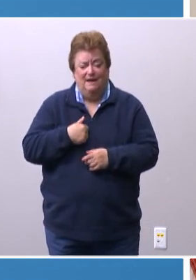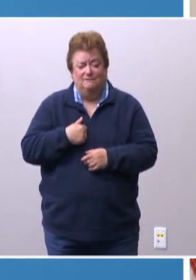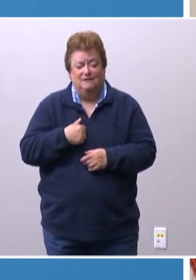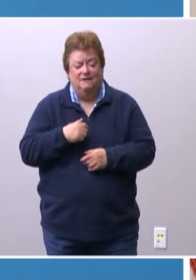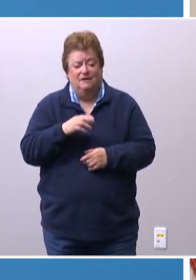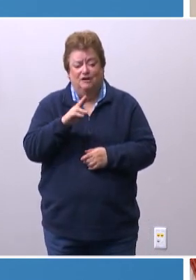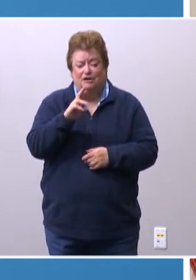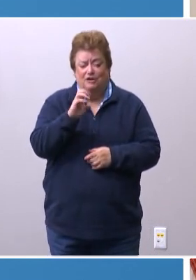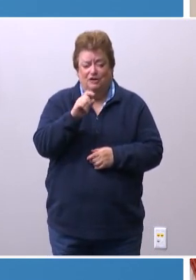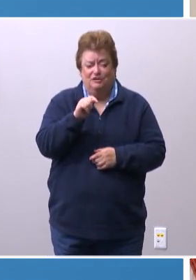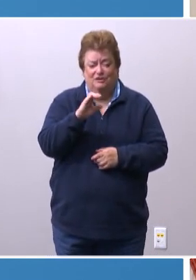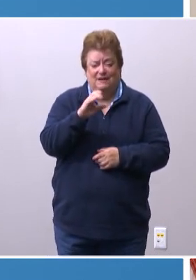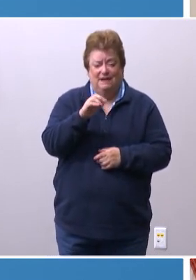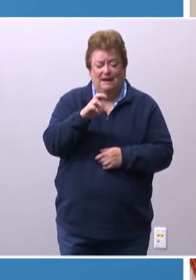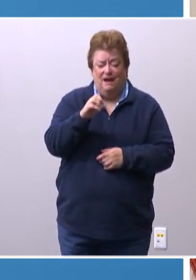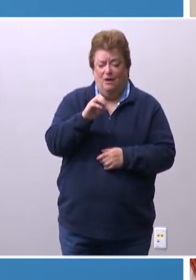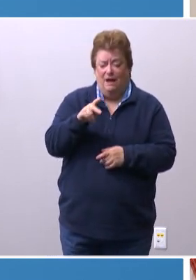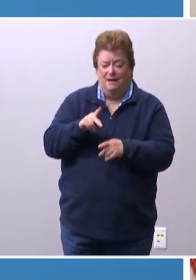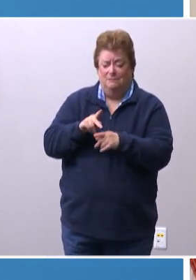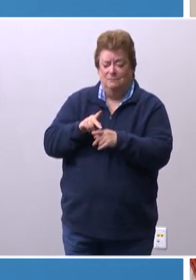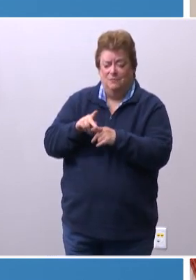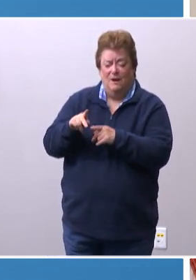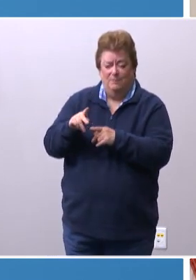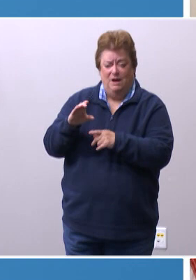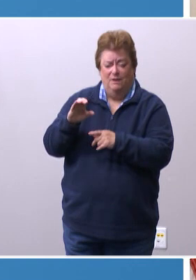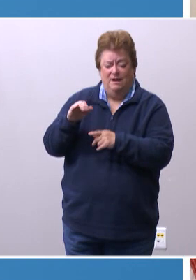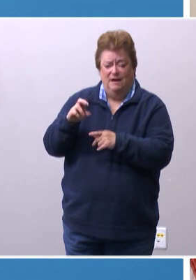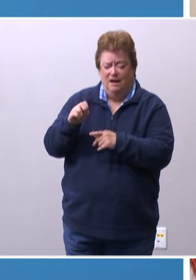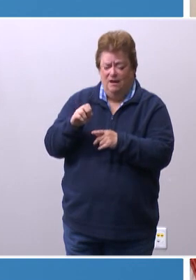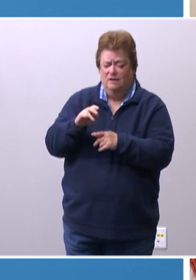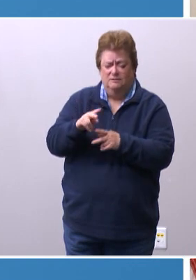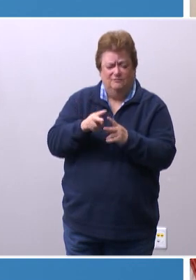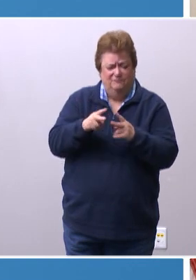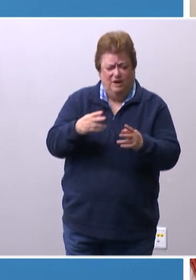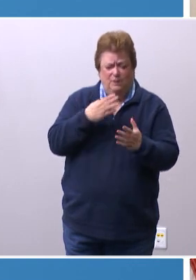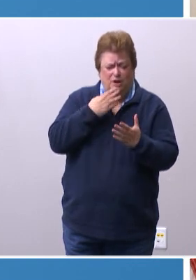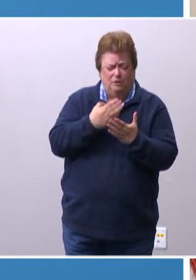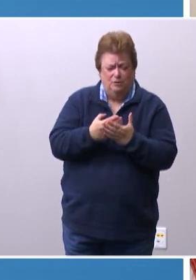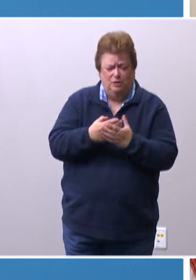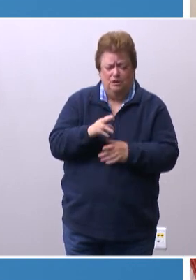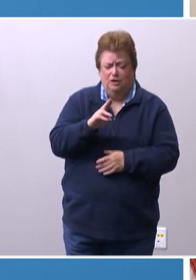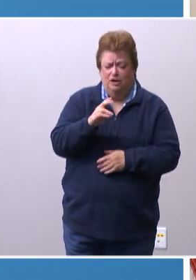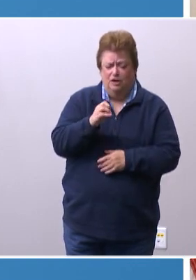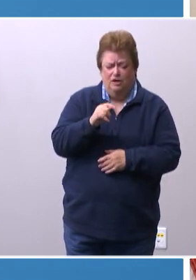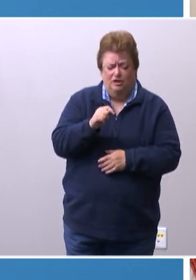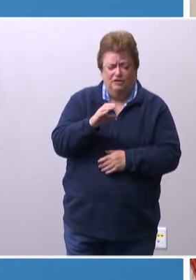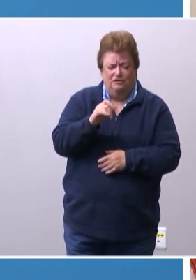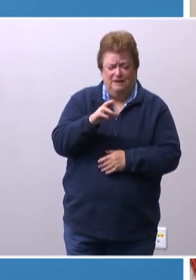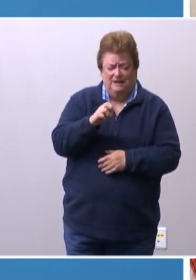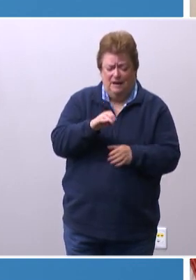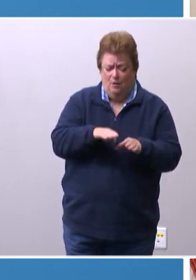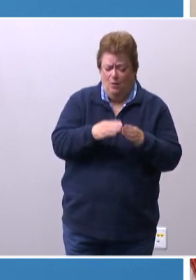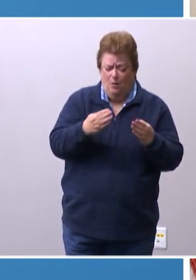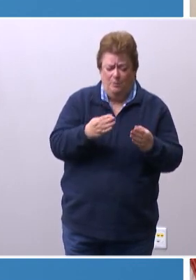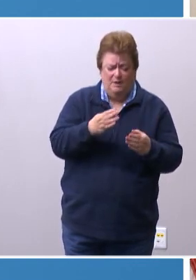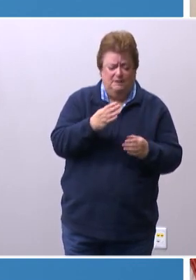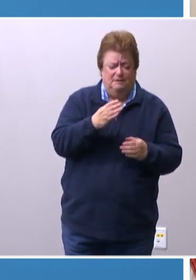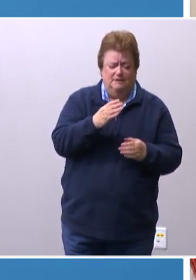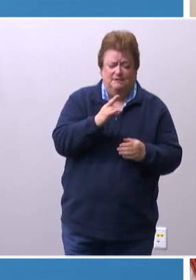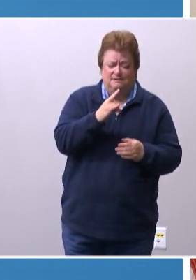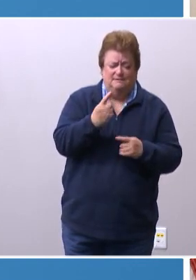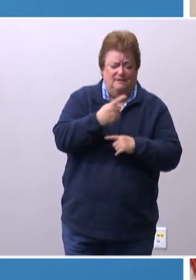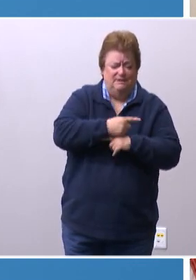care available to us. Our priority care centers are open 7 days a week, 8 a.m. to 8 p.m. for